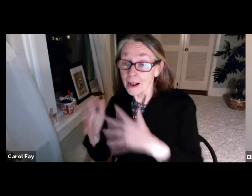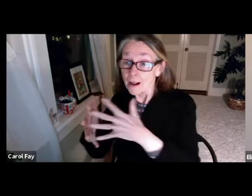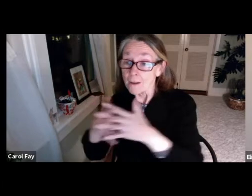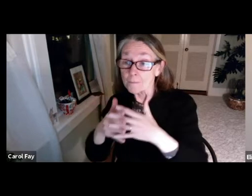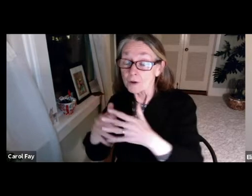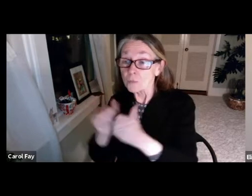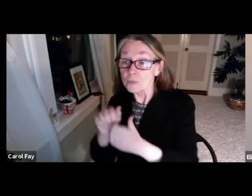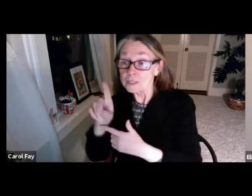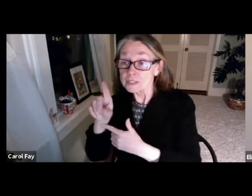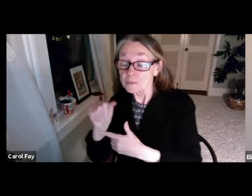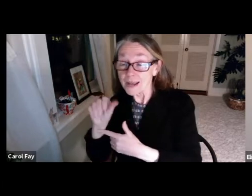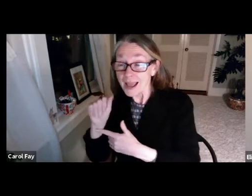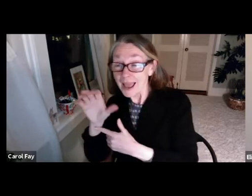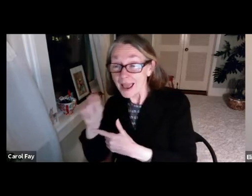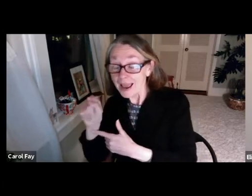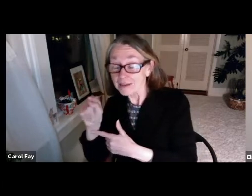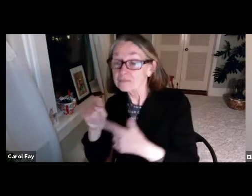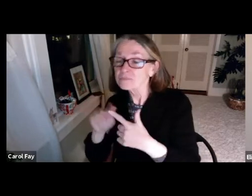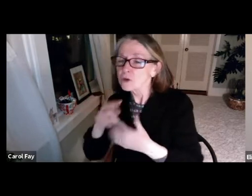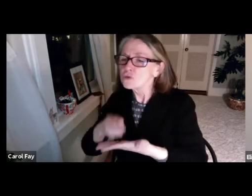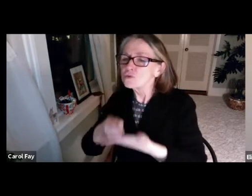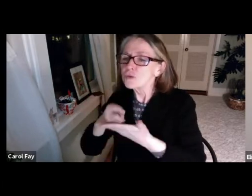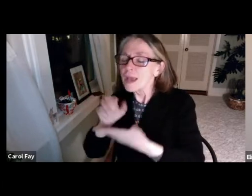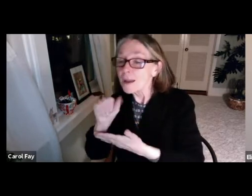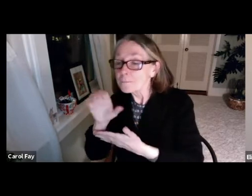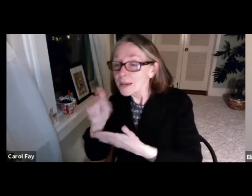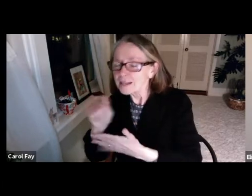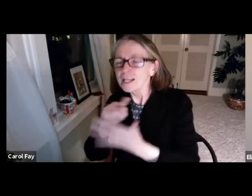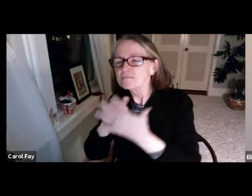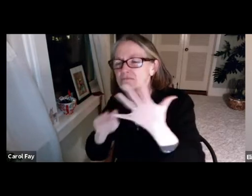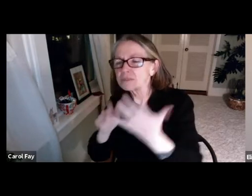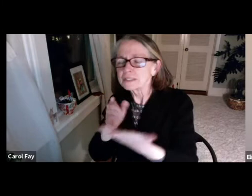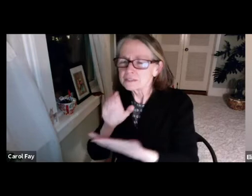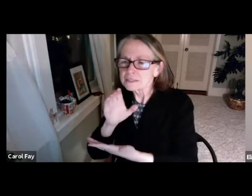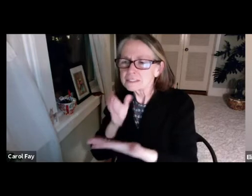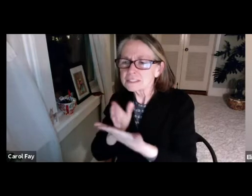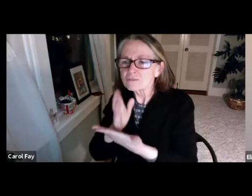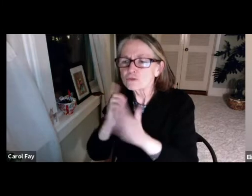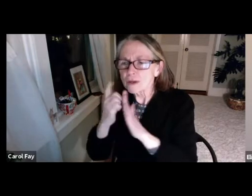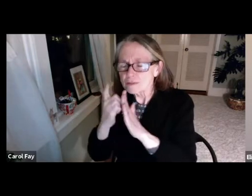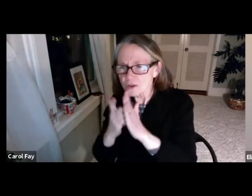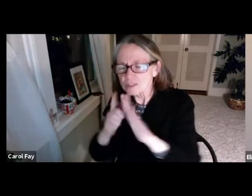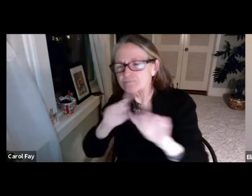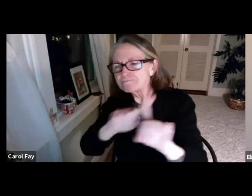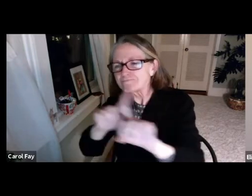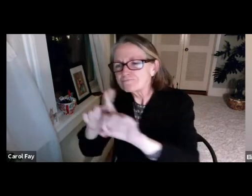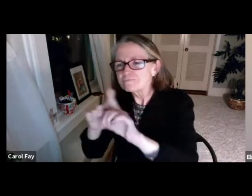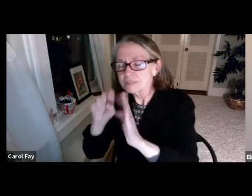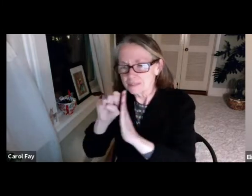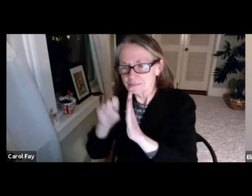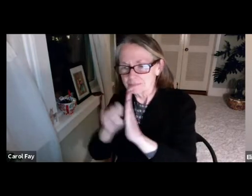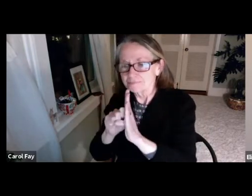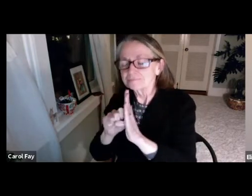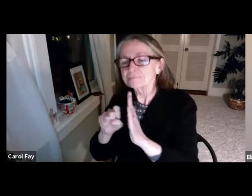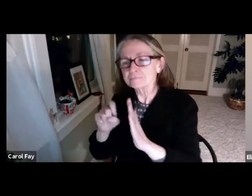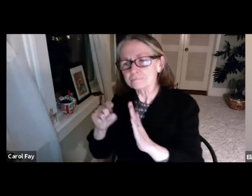Rehabilitation Act, and different state civil rights laws that say that employees